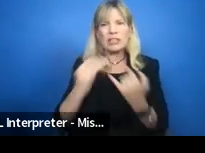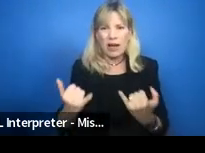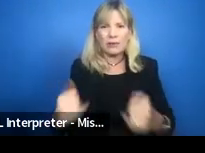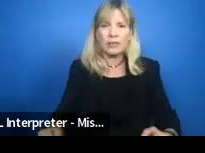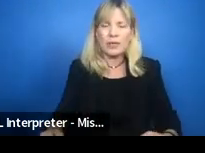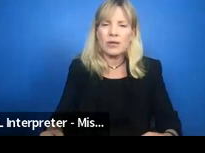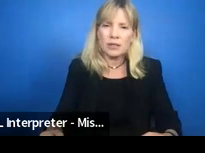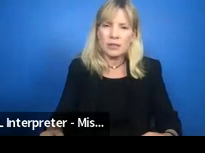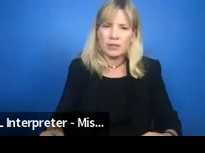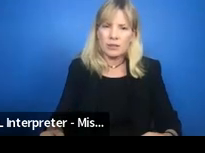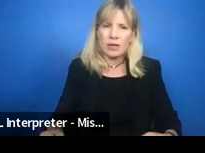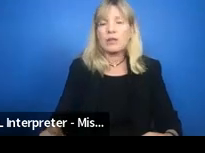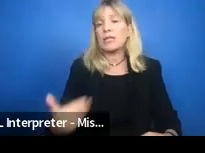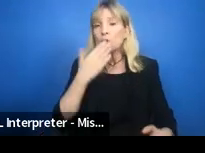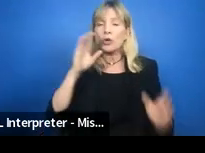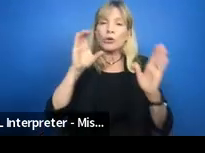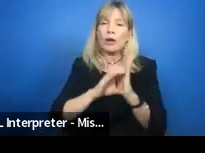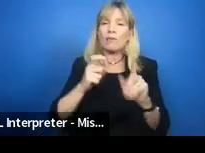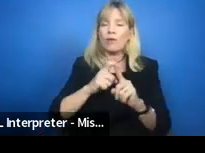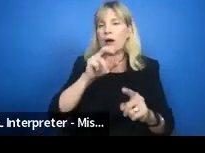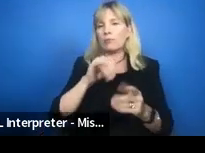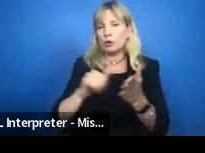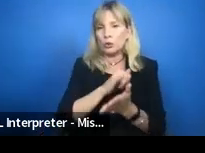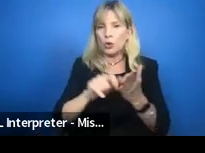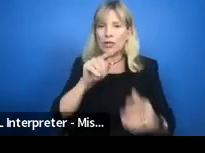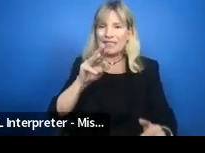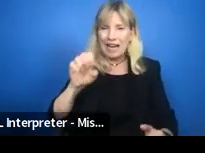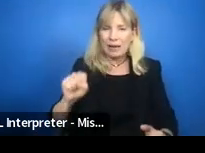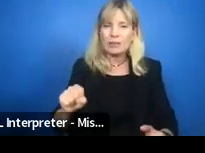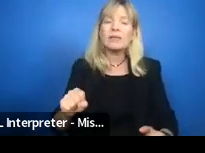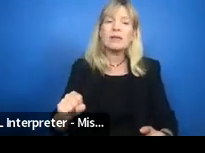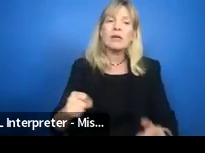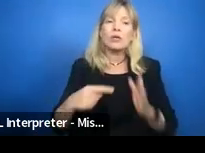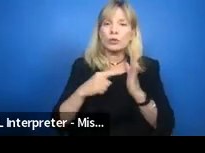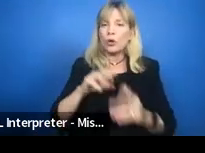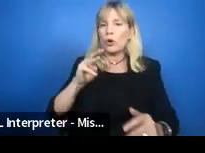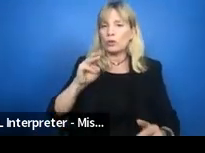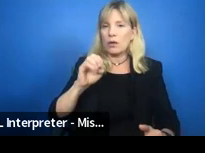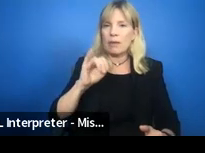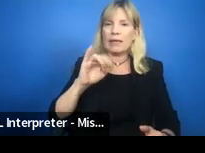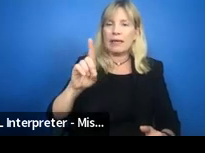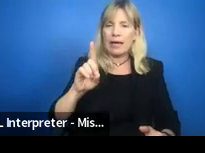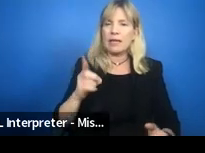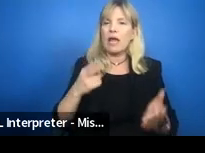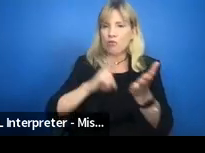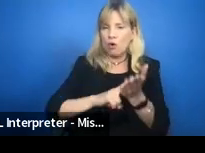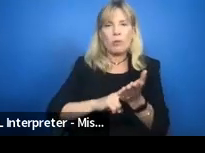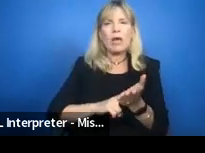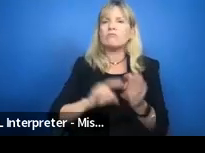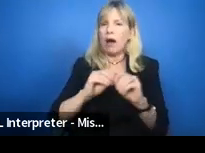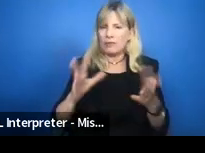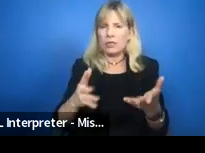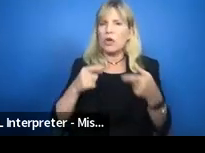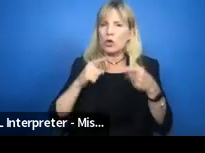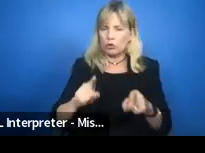And this is just a nice graph here from the New York Times. It shows Medicaid enrollment pretty clearly during the pandemic. The